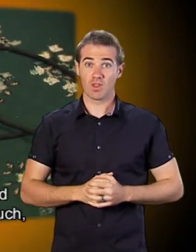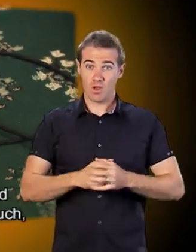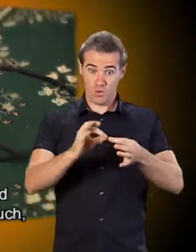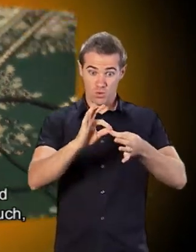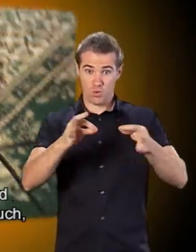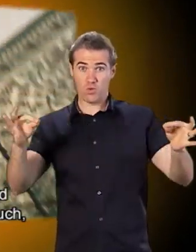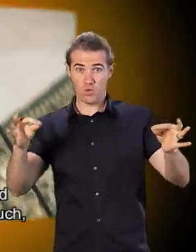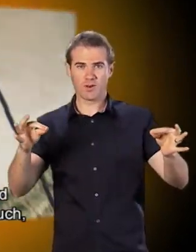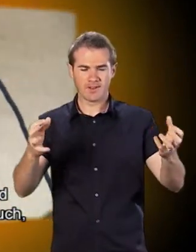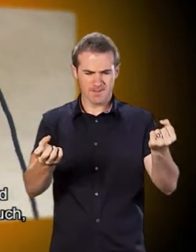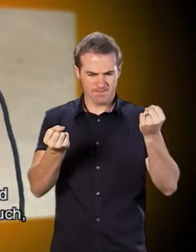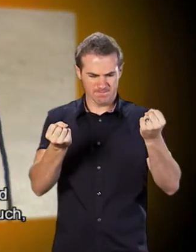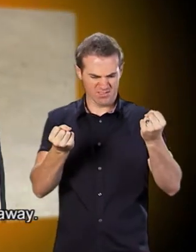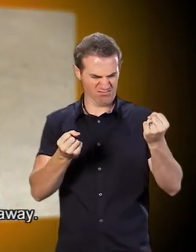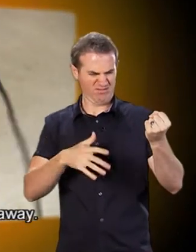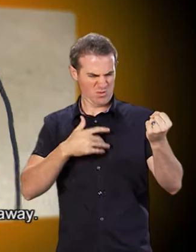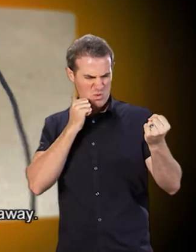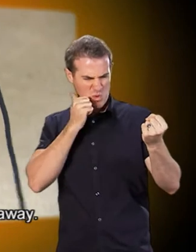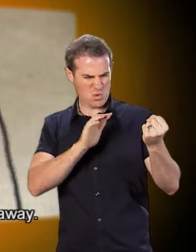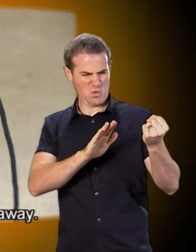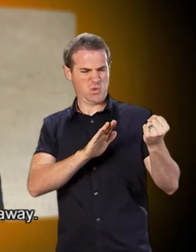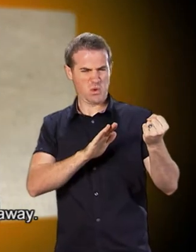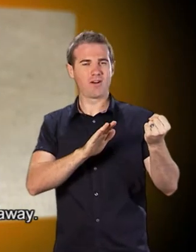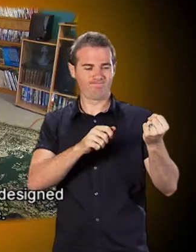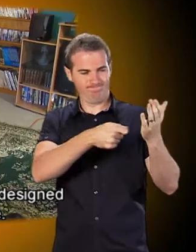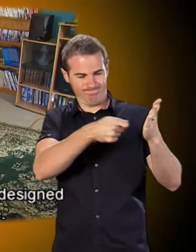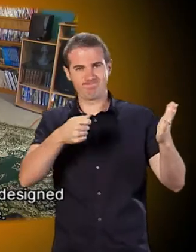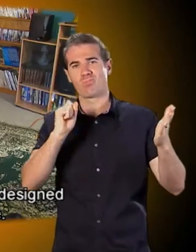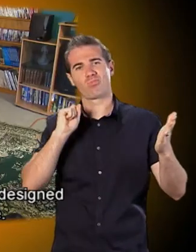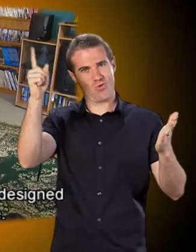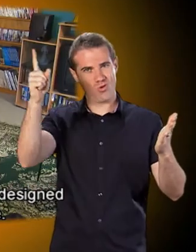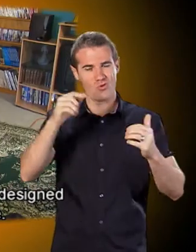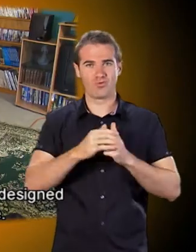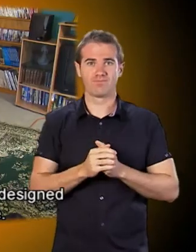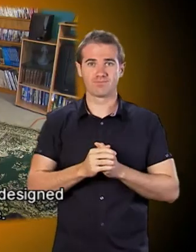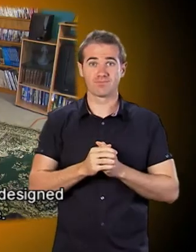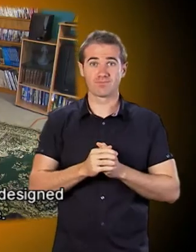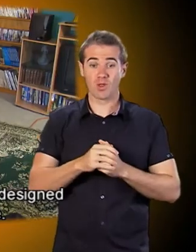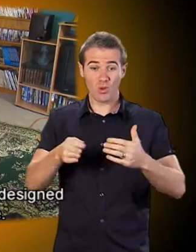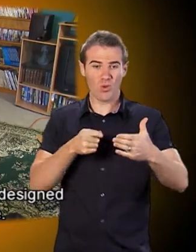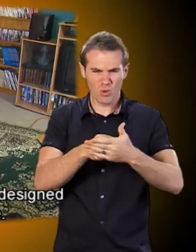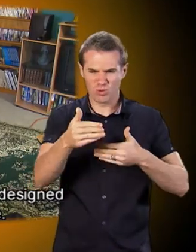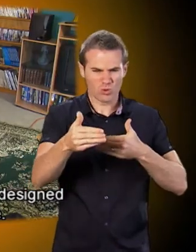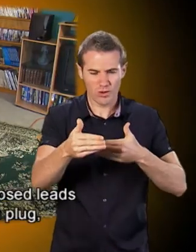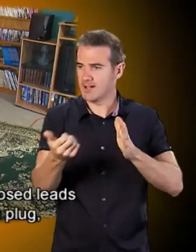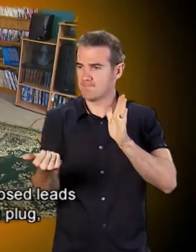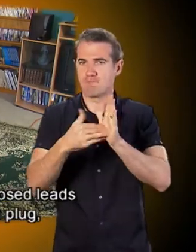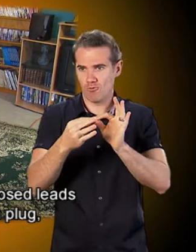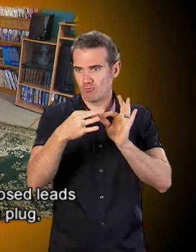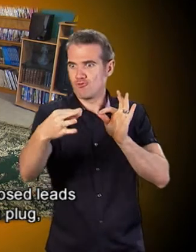If an electrical cord feels warm to the touch, unplug it and throw it away. Extension cords are only designed for short term use.